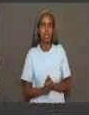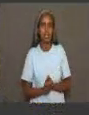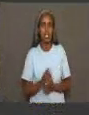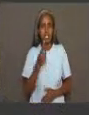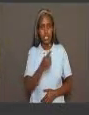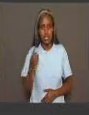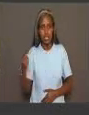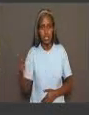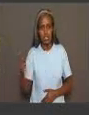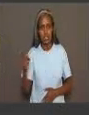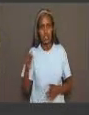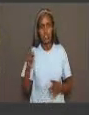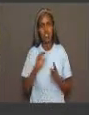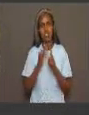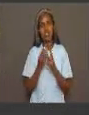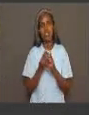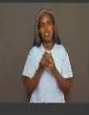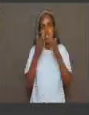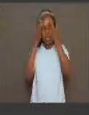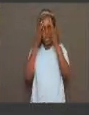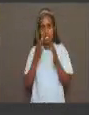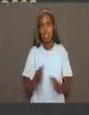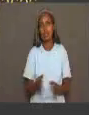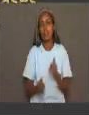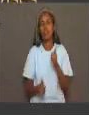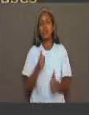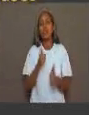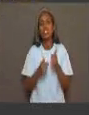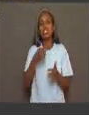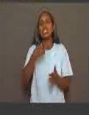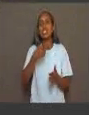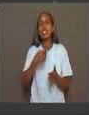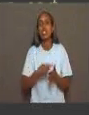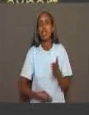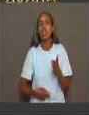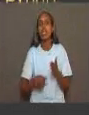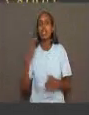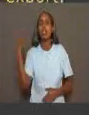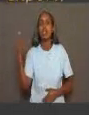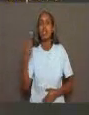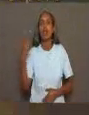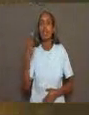each instance, can you determine which tax is applicable?